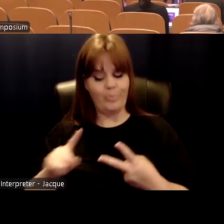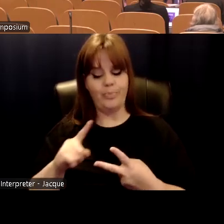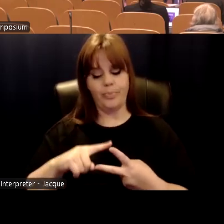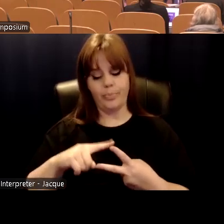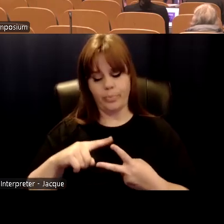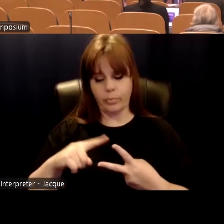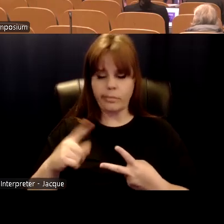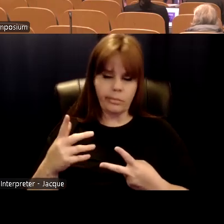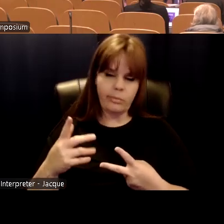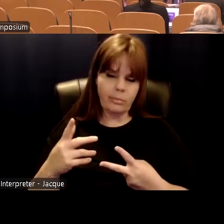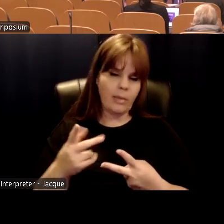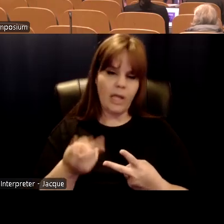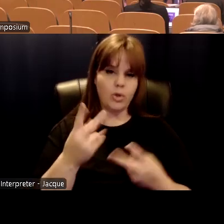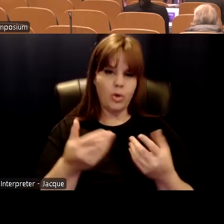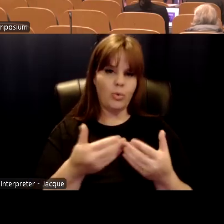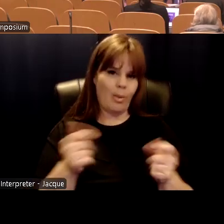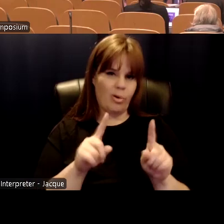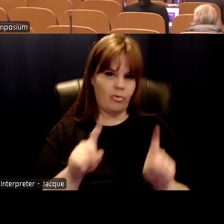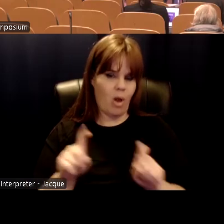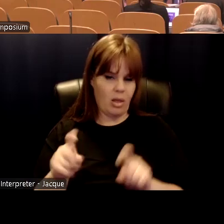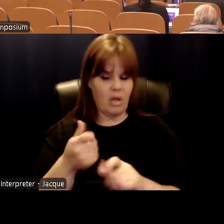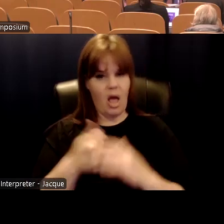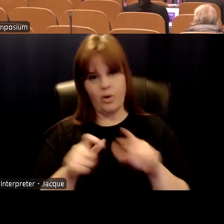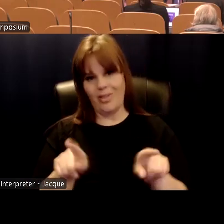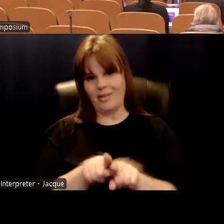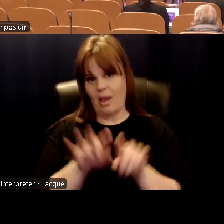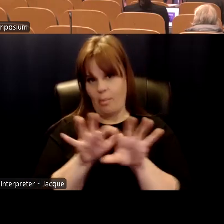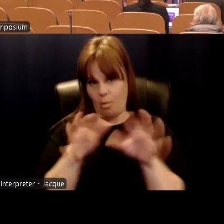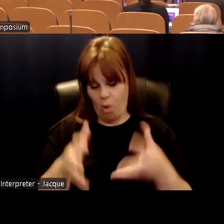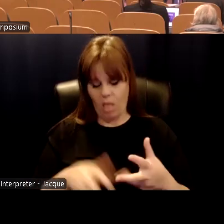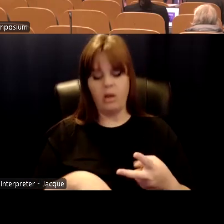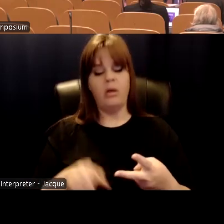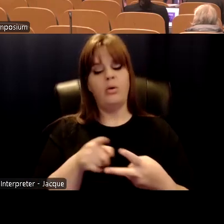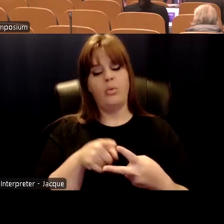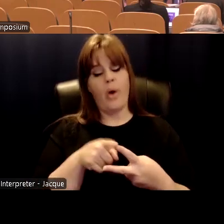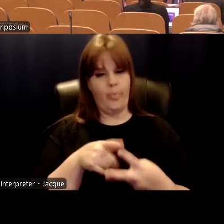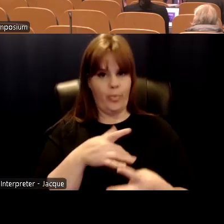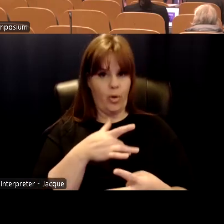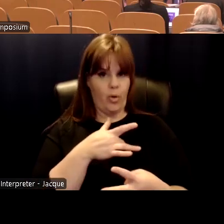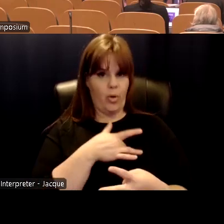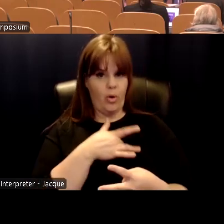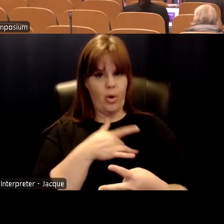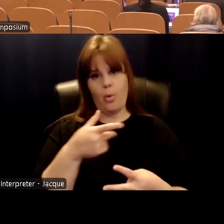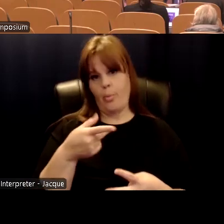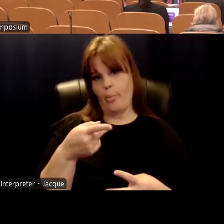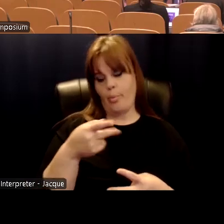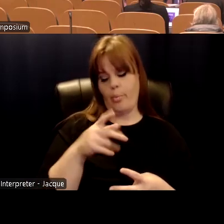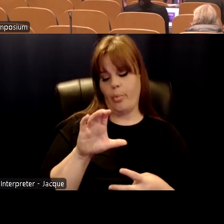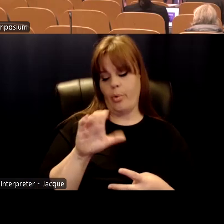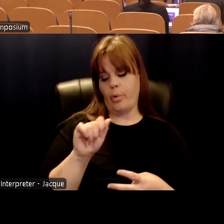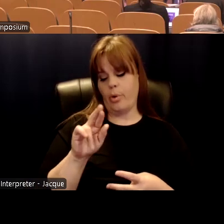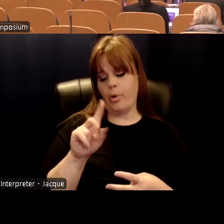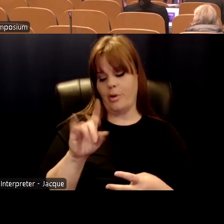it's essentially two different trials under the same umbrella. One is a cardiopulmonary rehab program